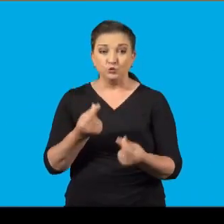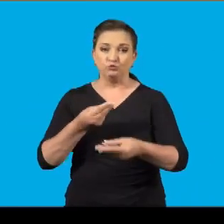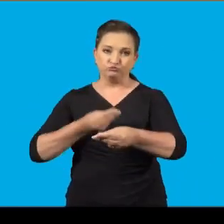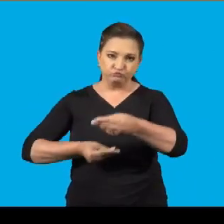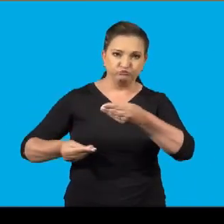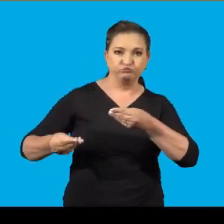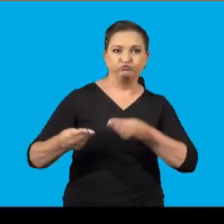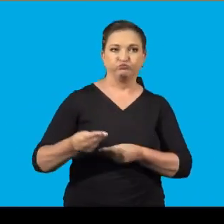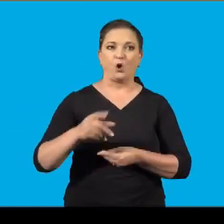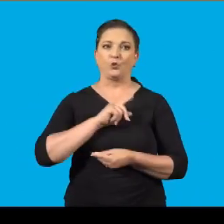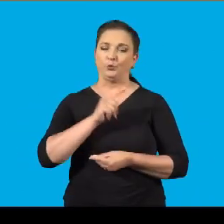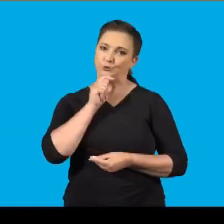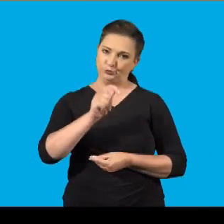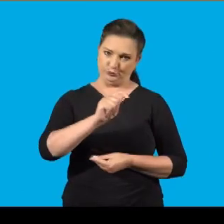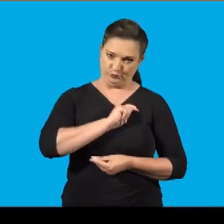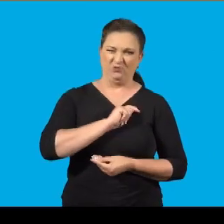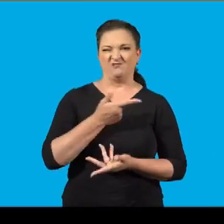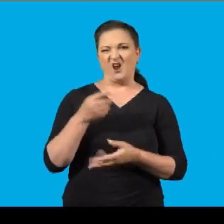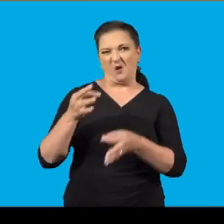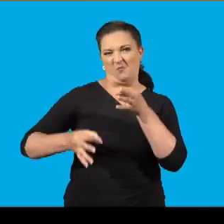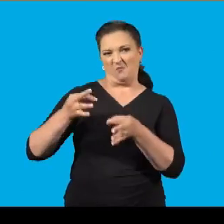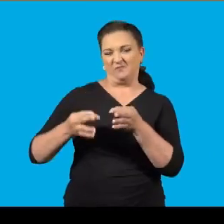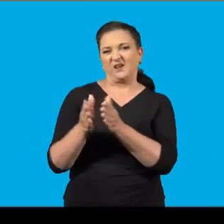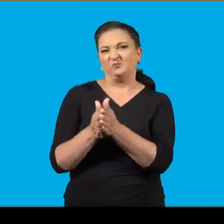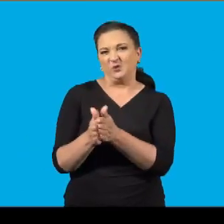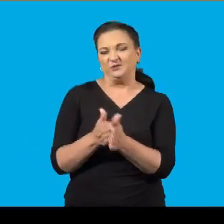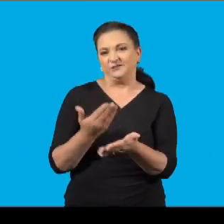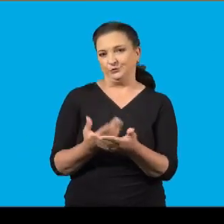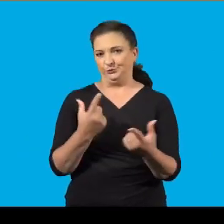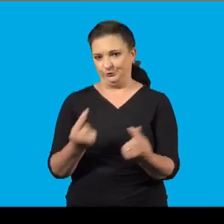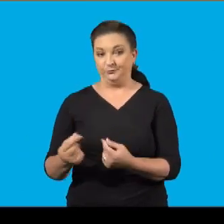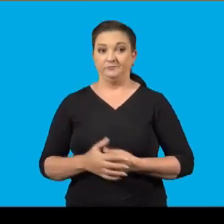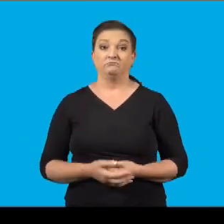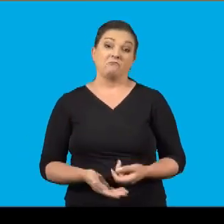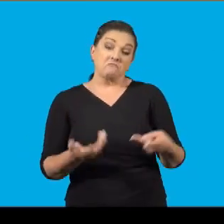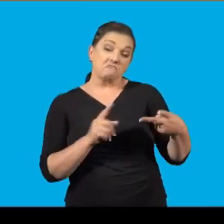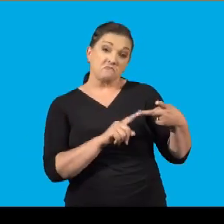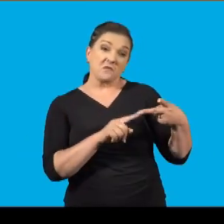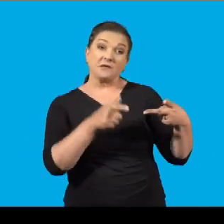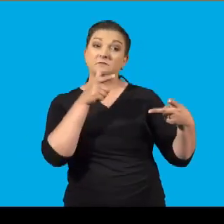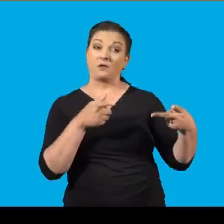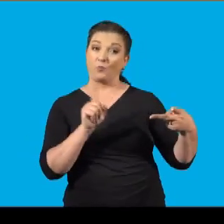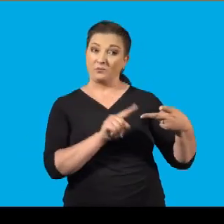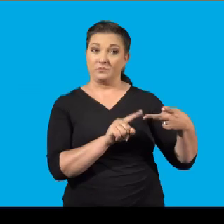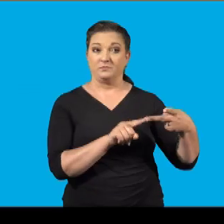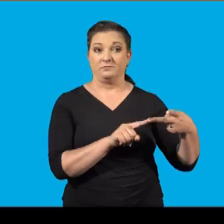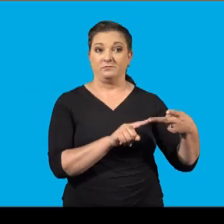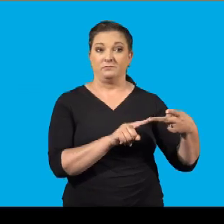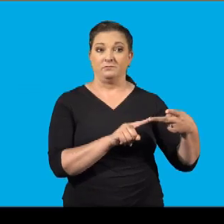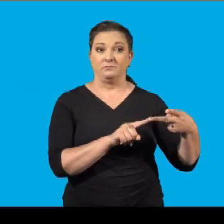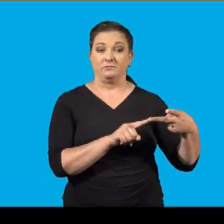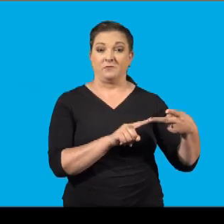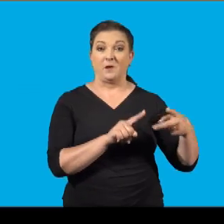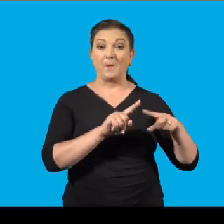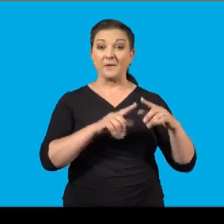the disclosure of the whole truth and political motives. Or you can say exempt